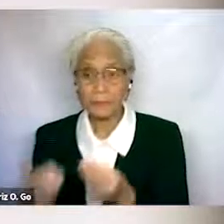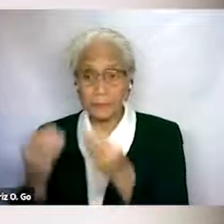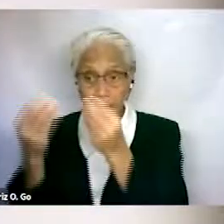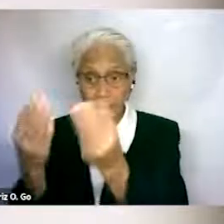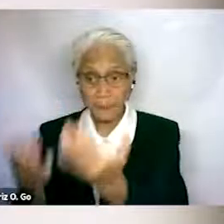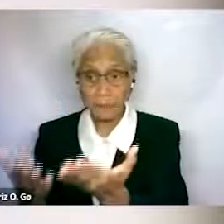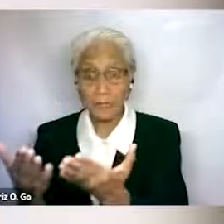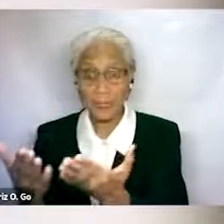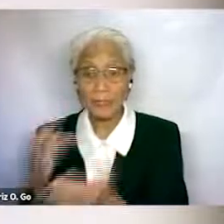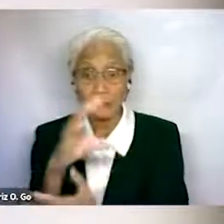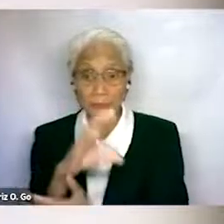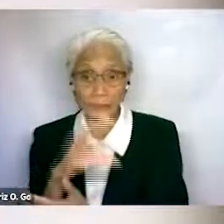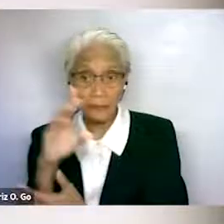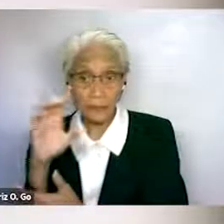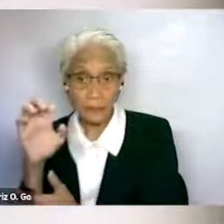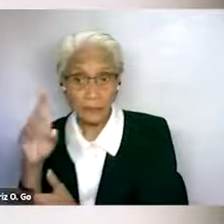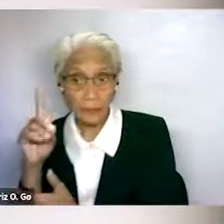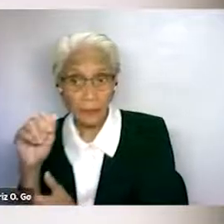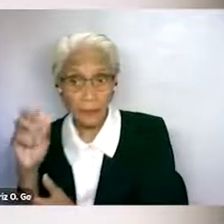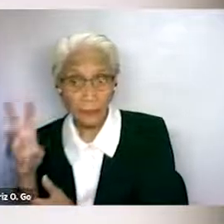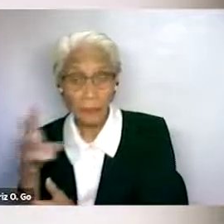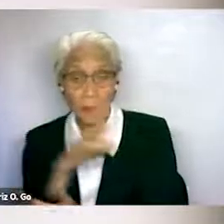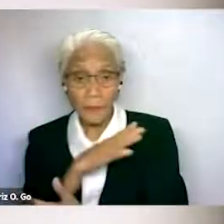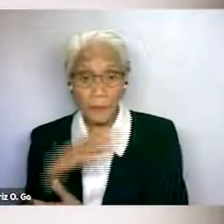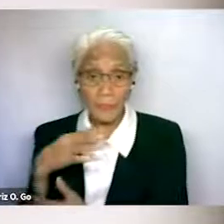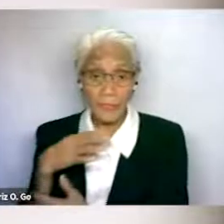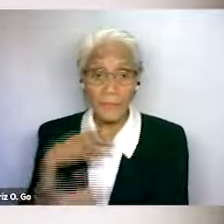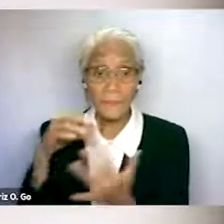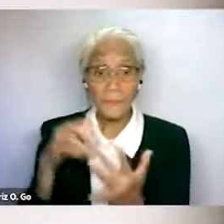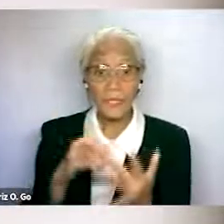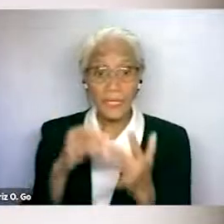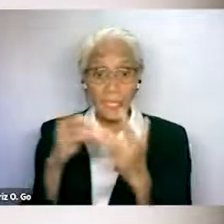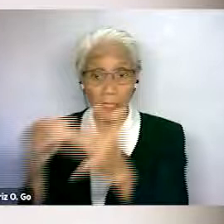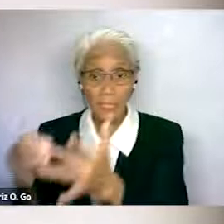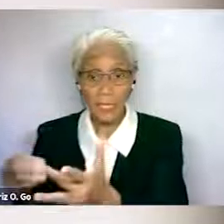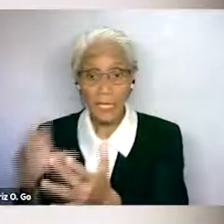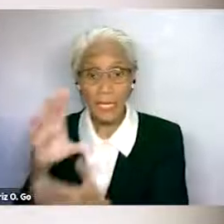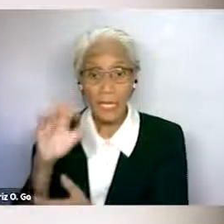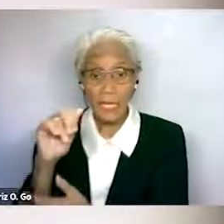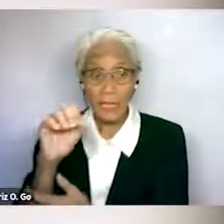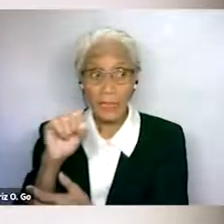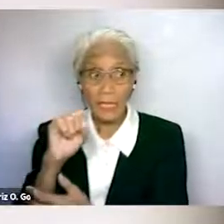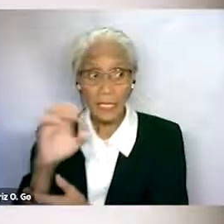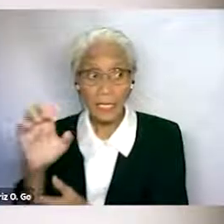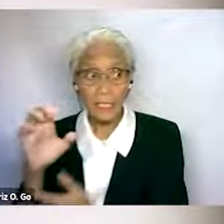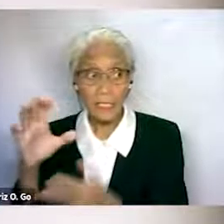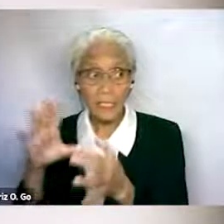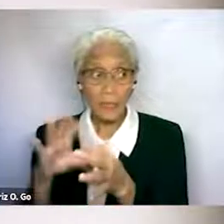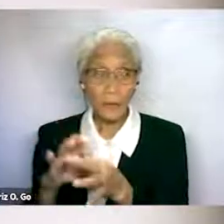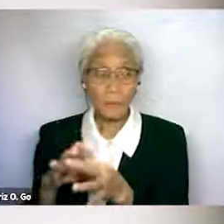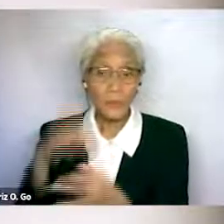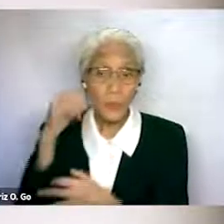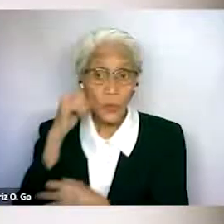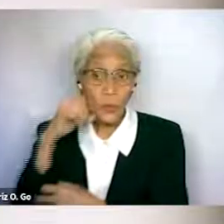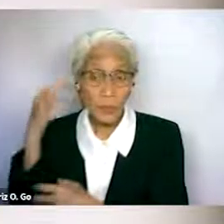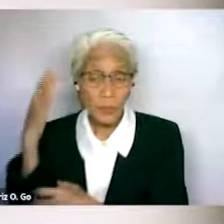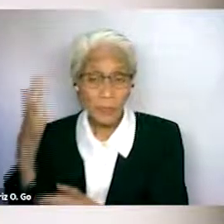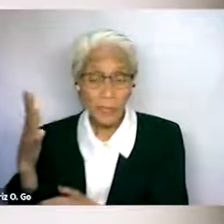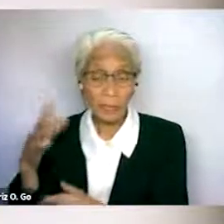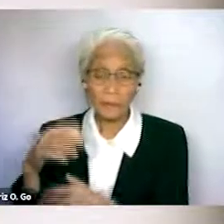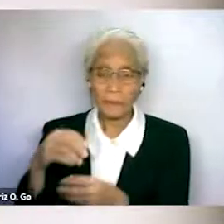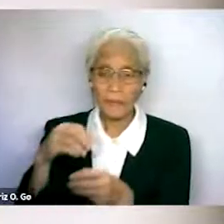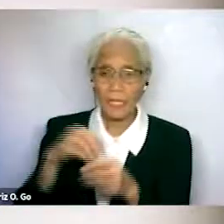also is an opening, particularly for the protection of rights of children who are members of the